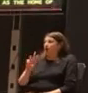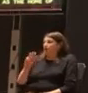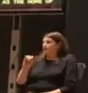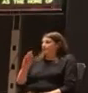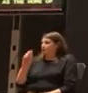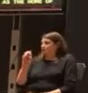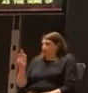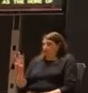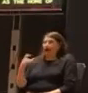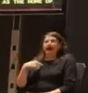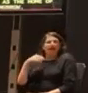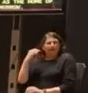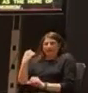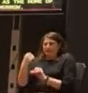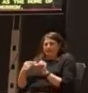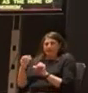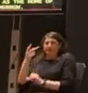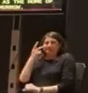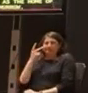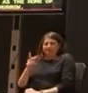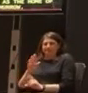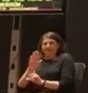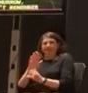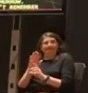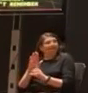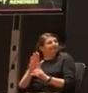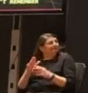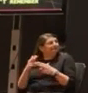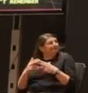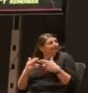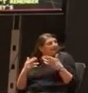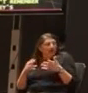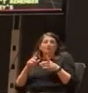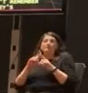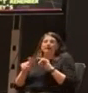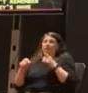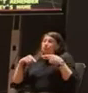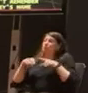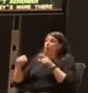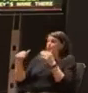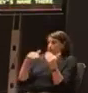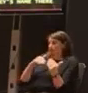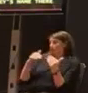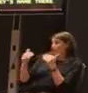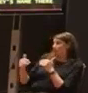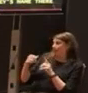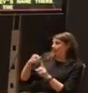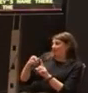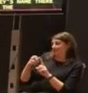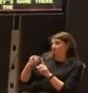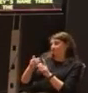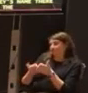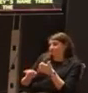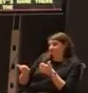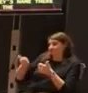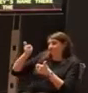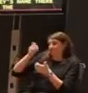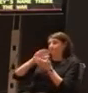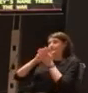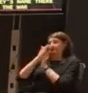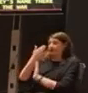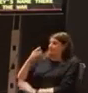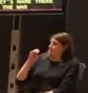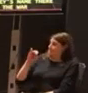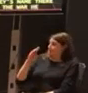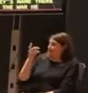I don't remember seeing Lacey's name there, but during the war, he attained the rank of Brigadier